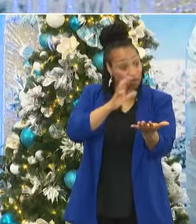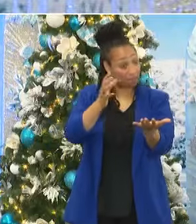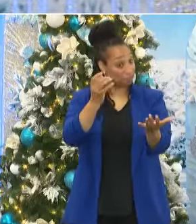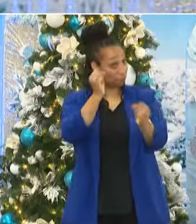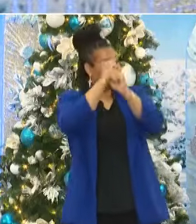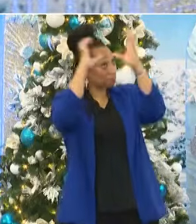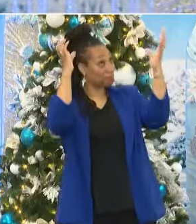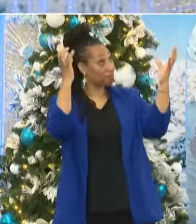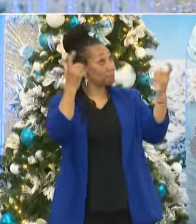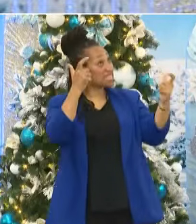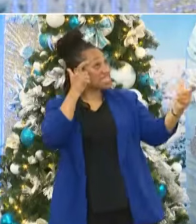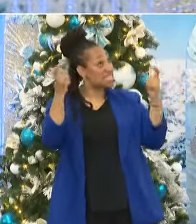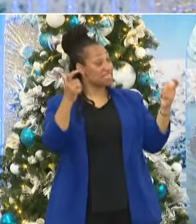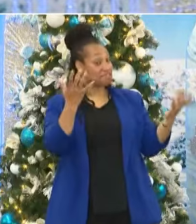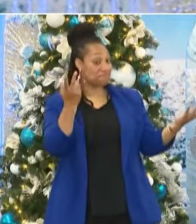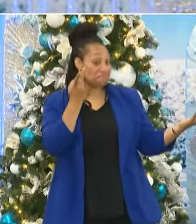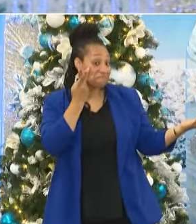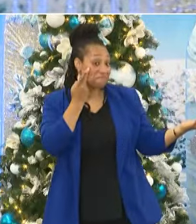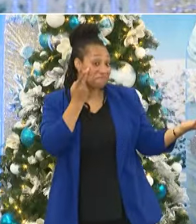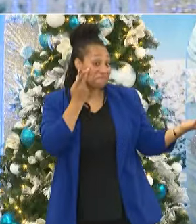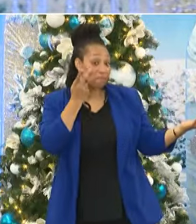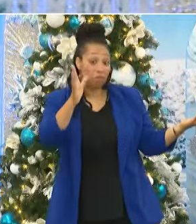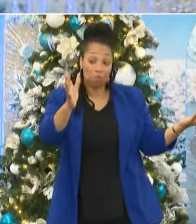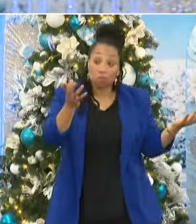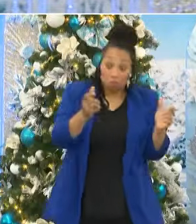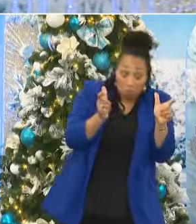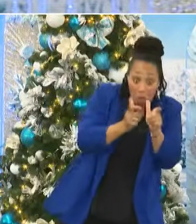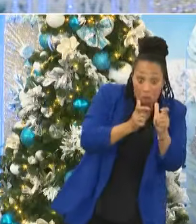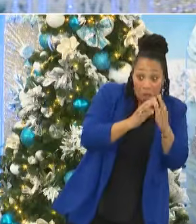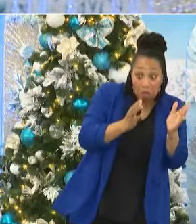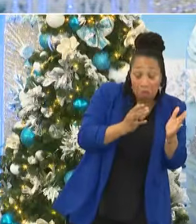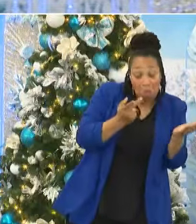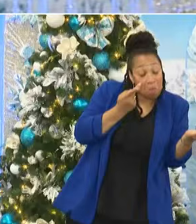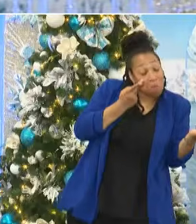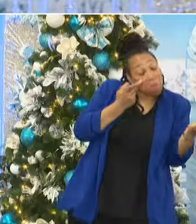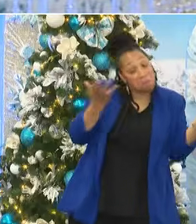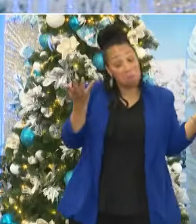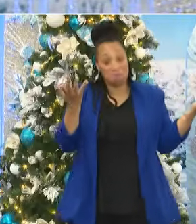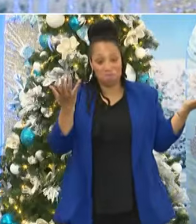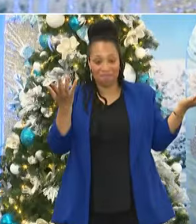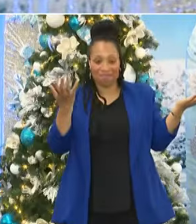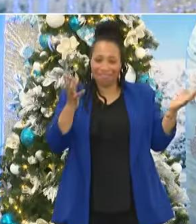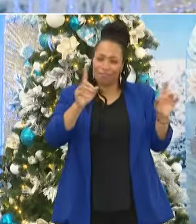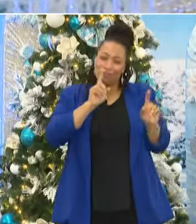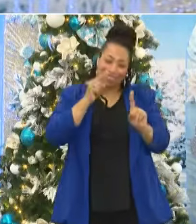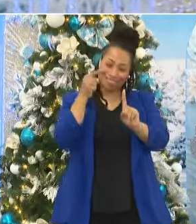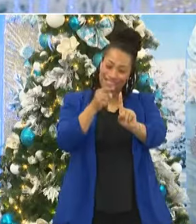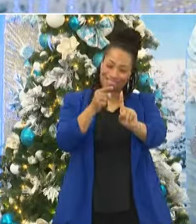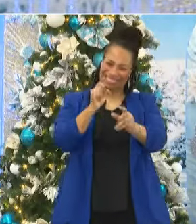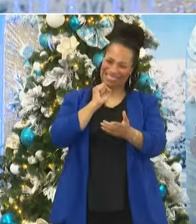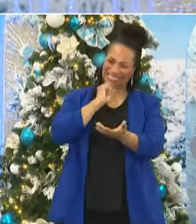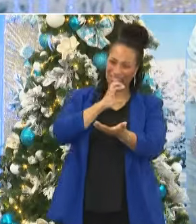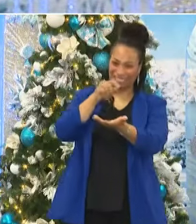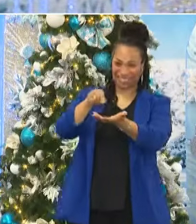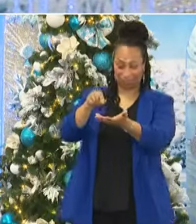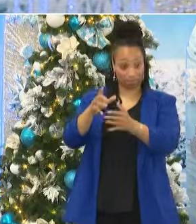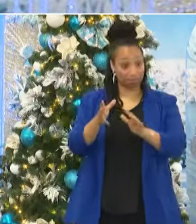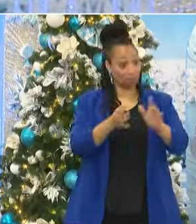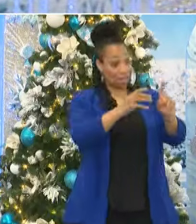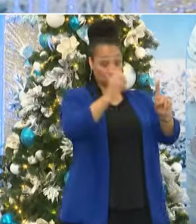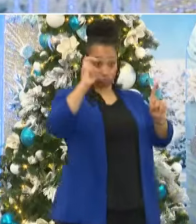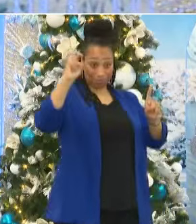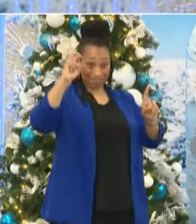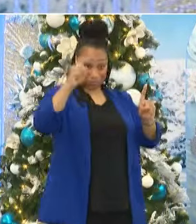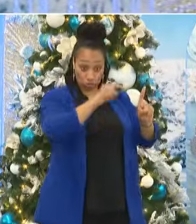move. We have a connector card, Senior Med Express. Thousands of seniors every year are